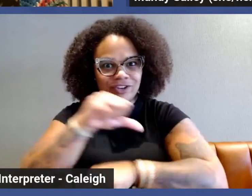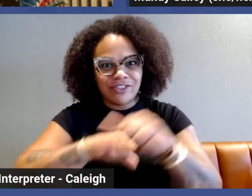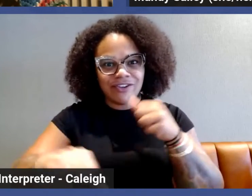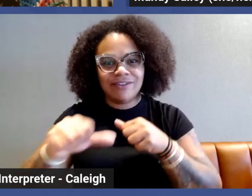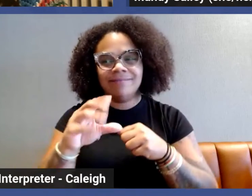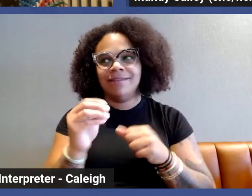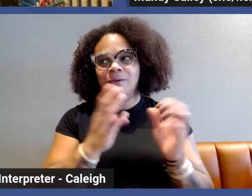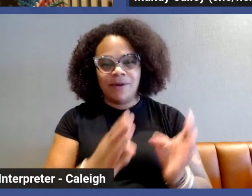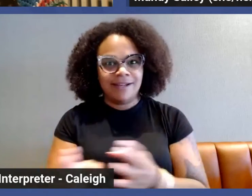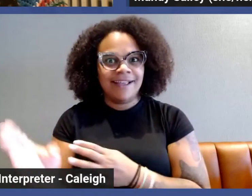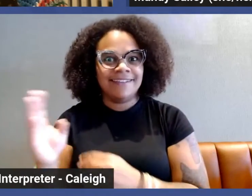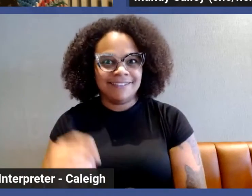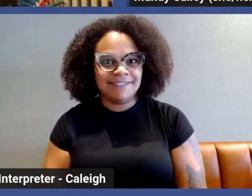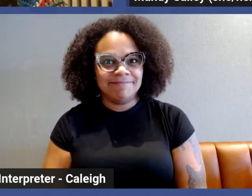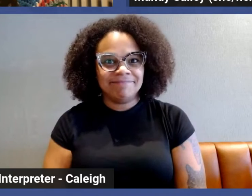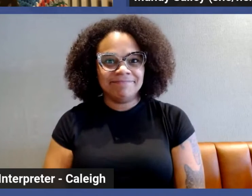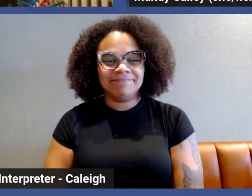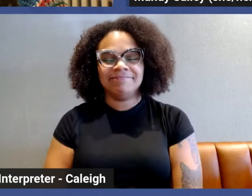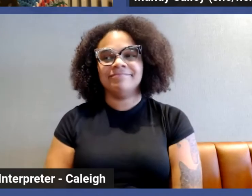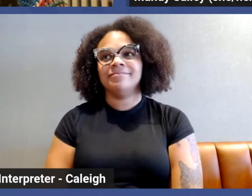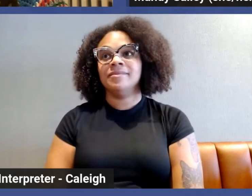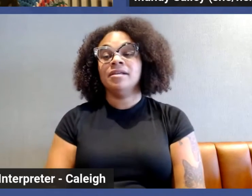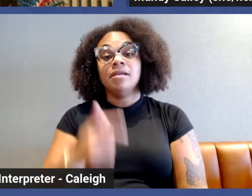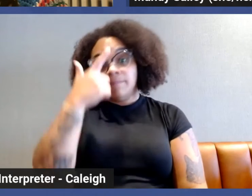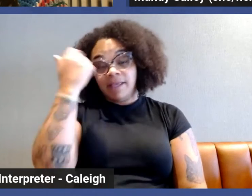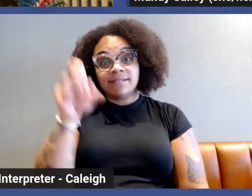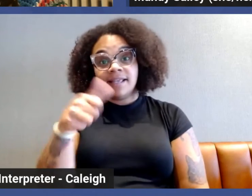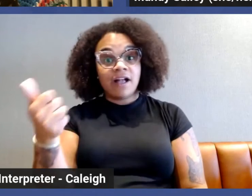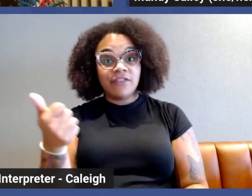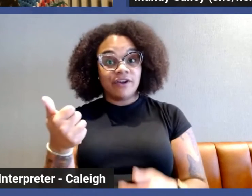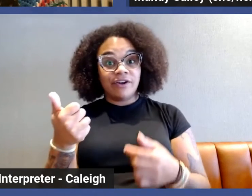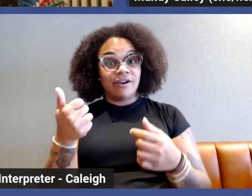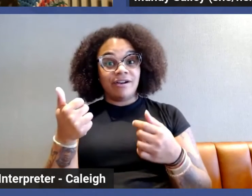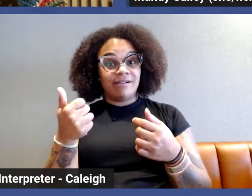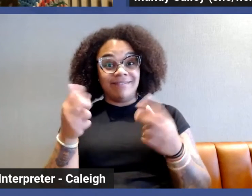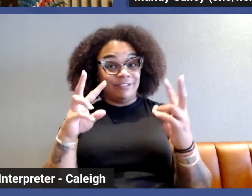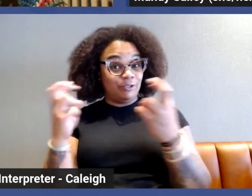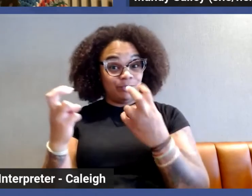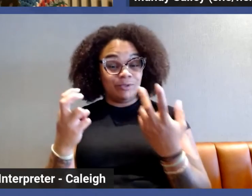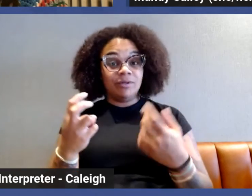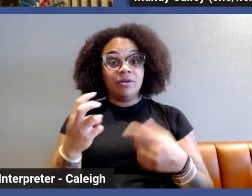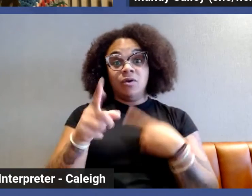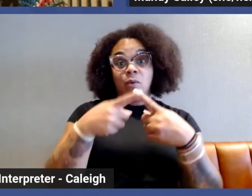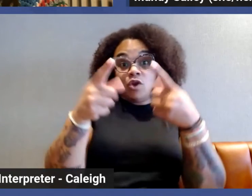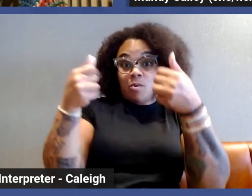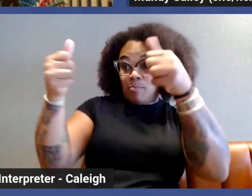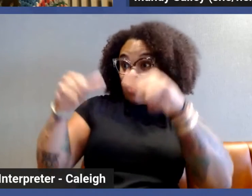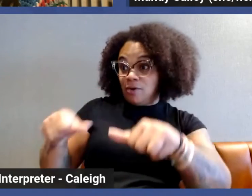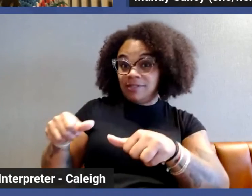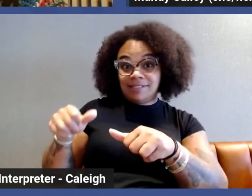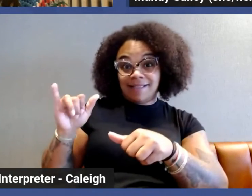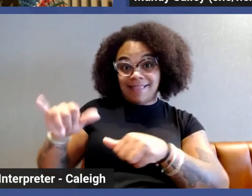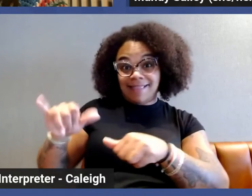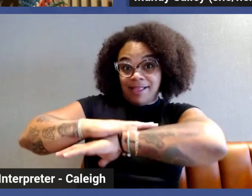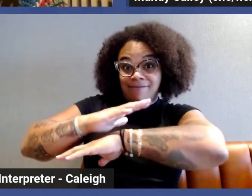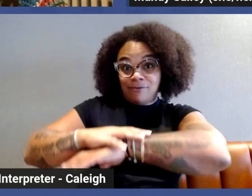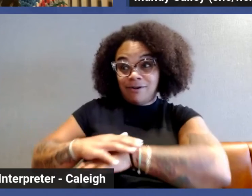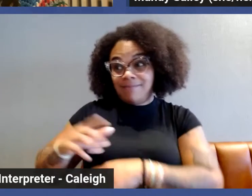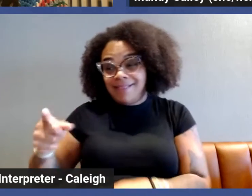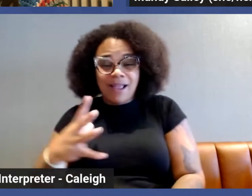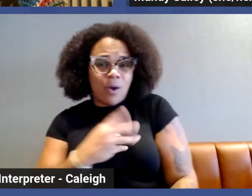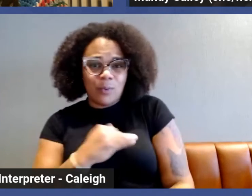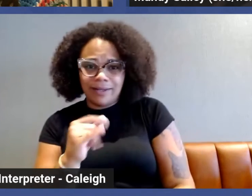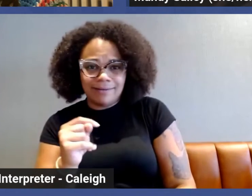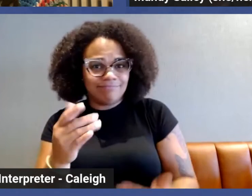organize. Because the other thing is, everything you put on these platforms, once it's on the platform, it's theirs, right? It's not,